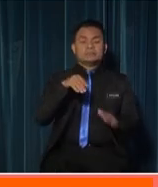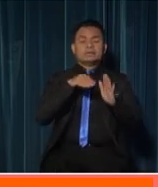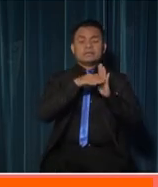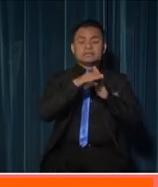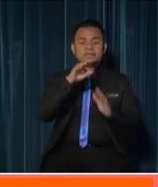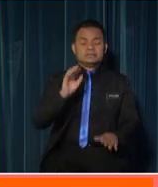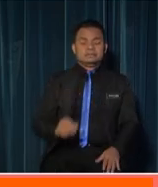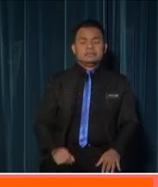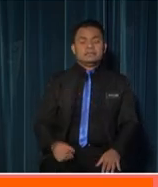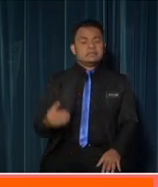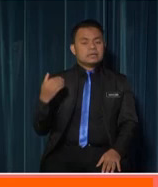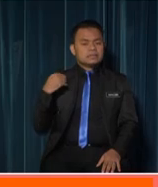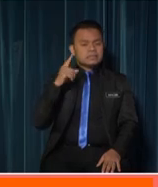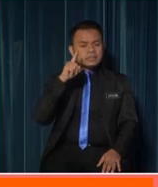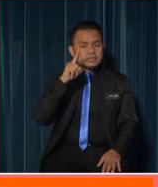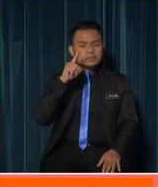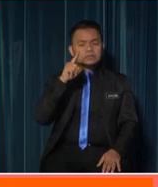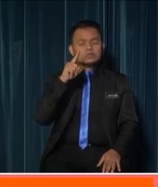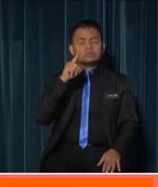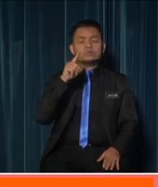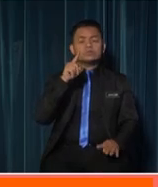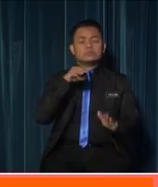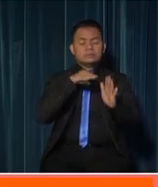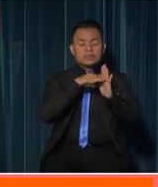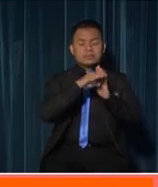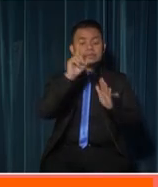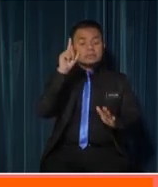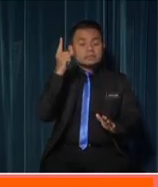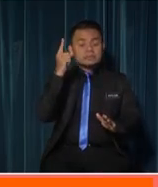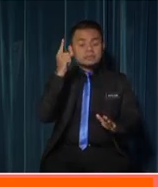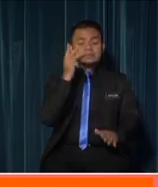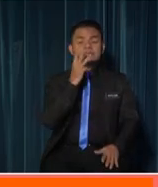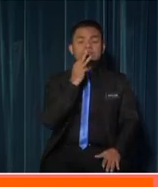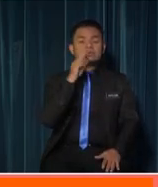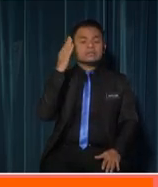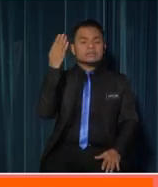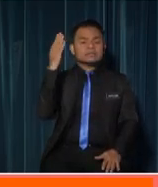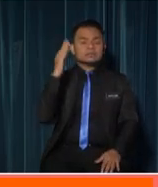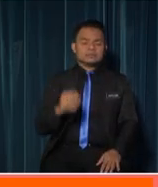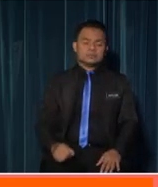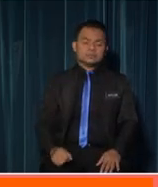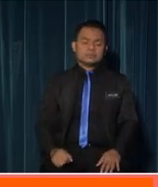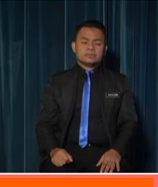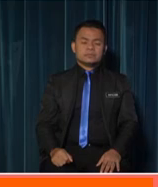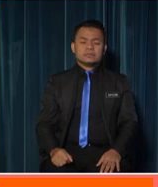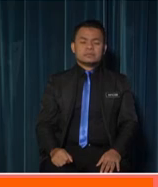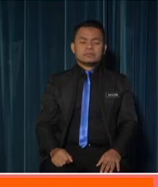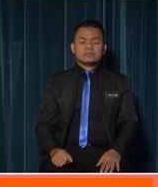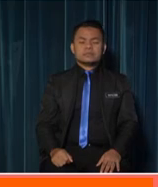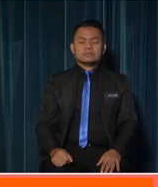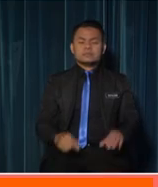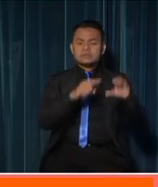one part is shaded blue. Which clock shows 1/2